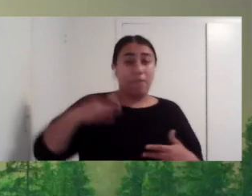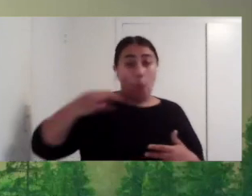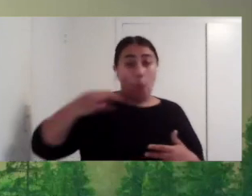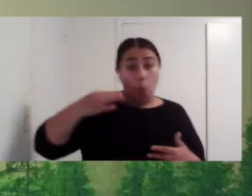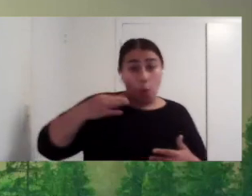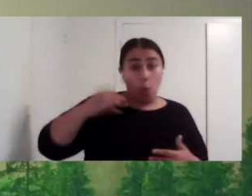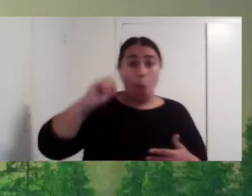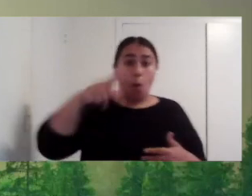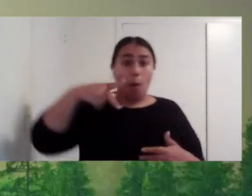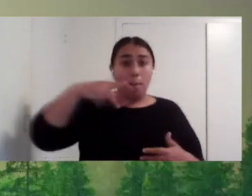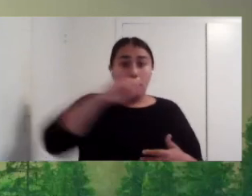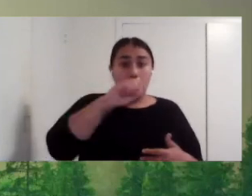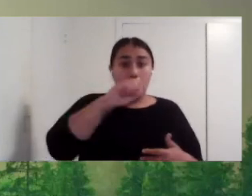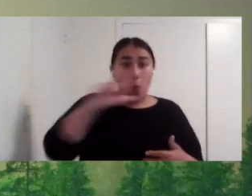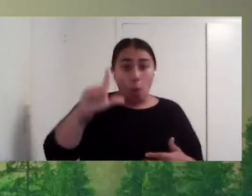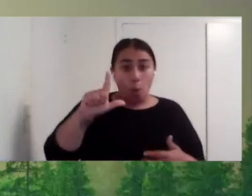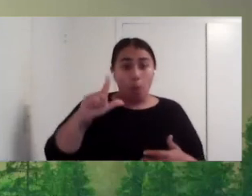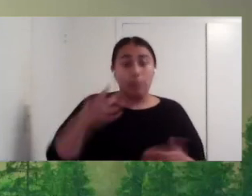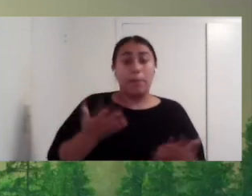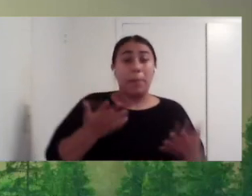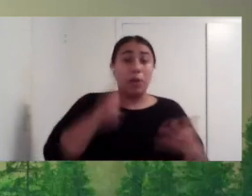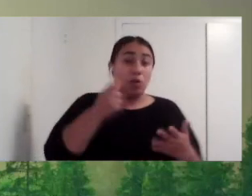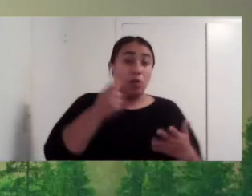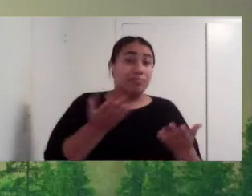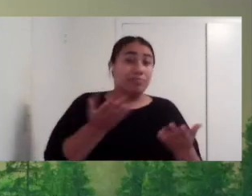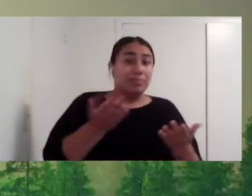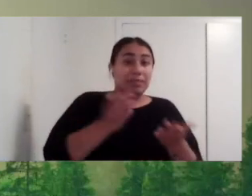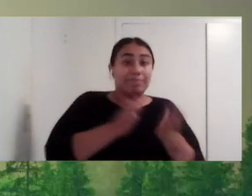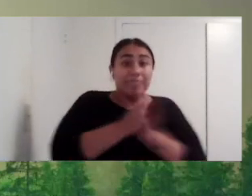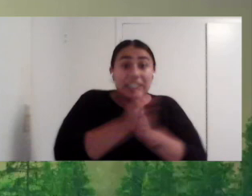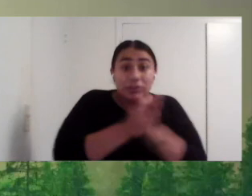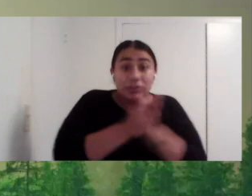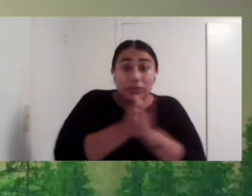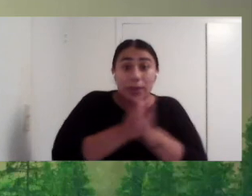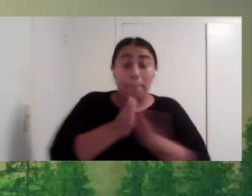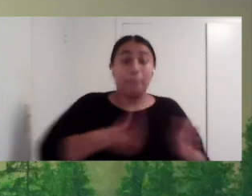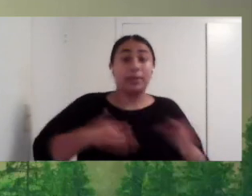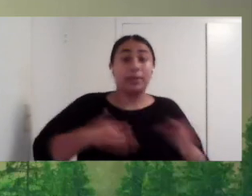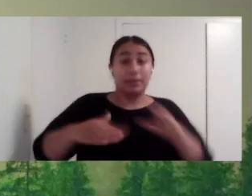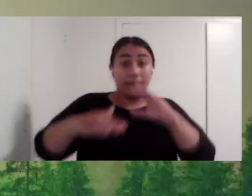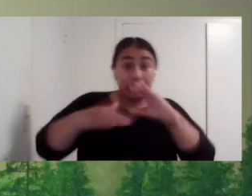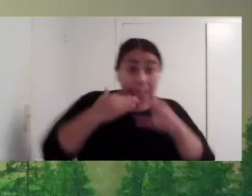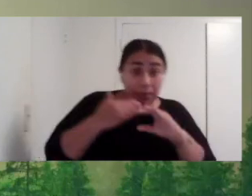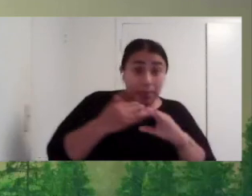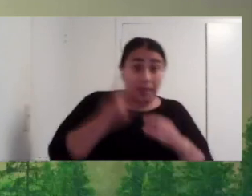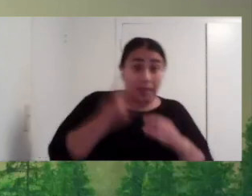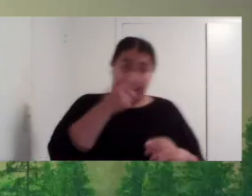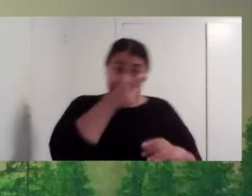factors. Smoking, primary and secondhand smoking, does increase the incidence of